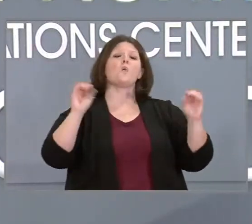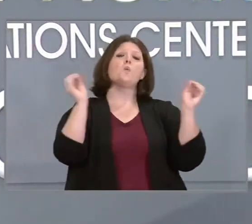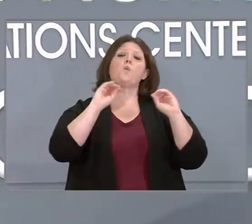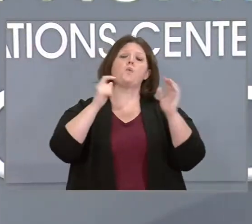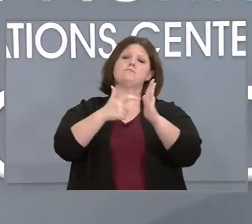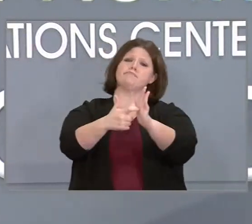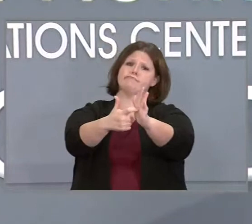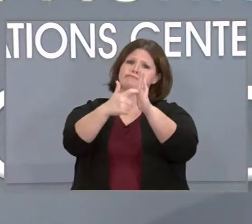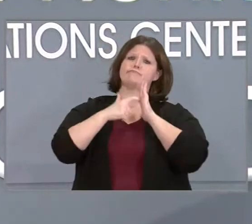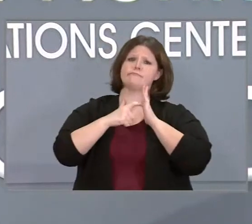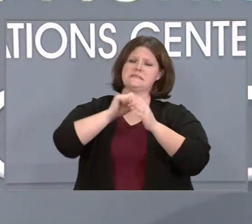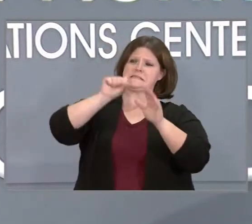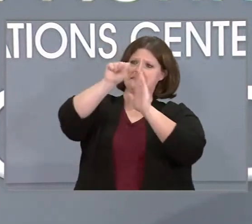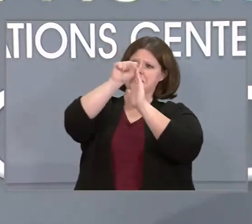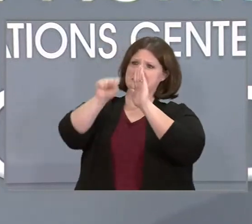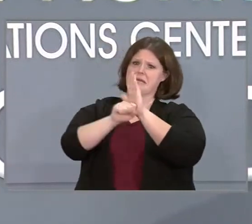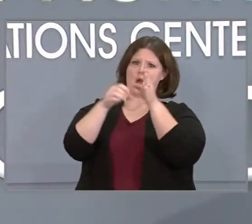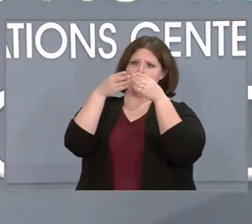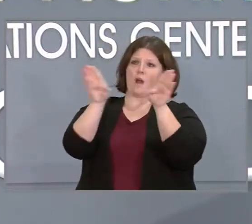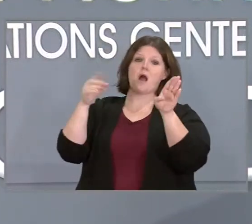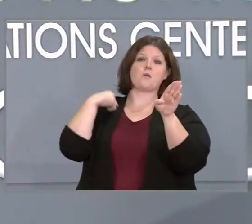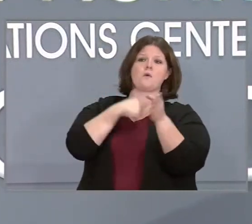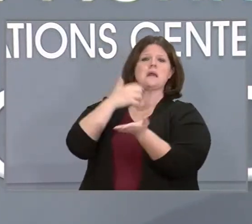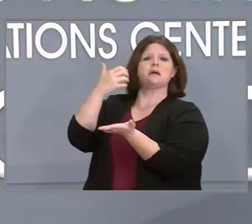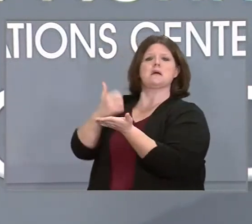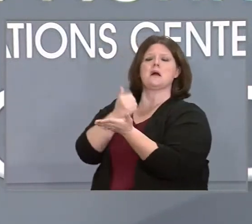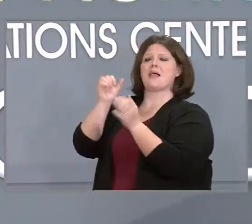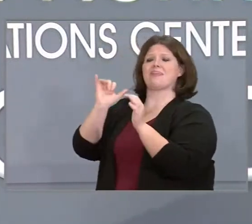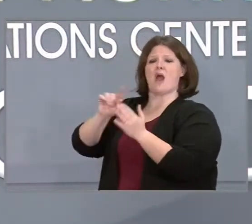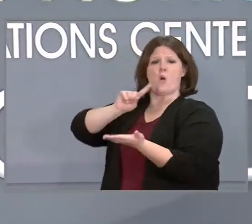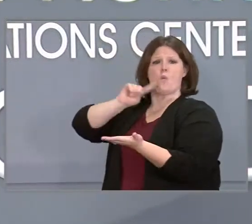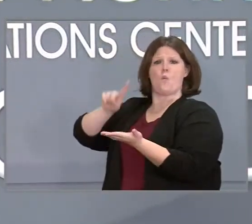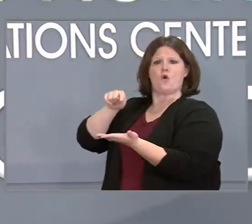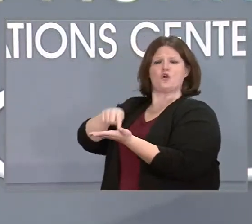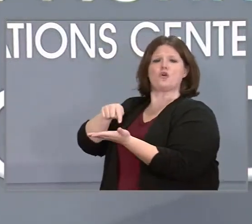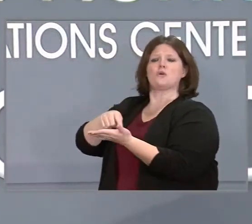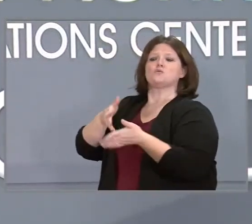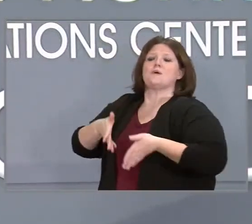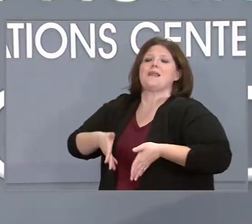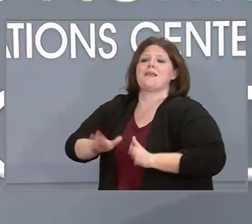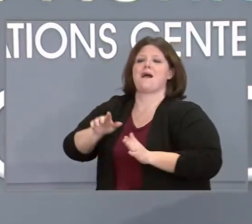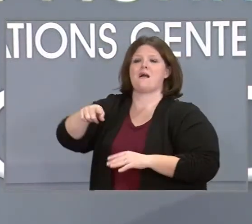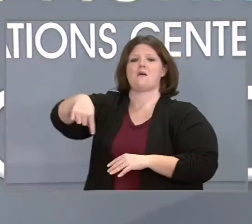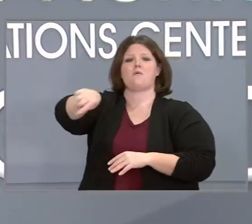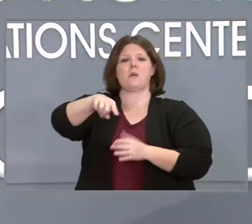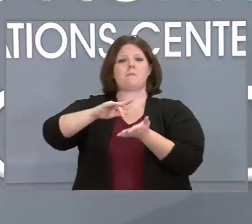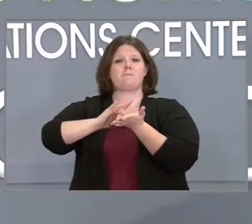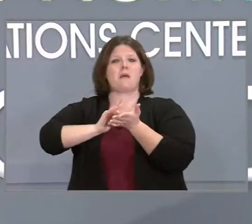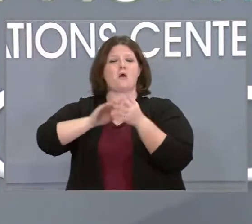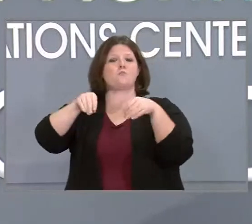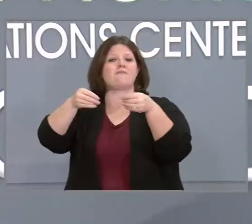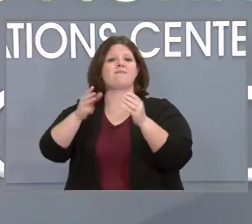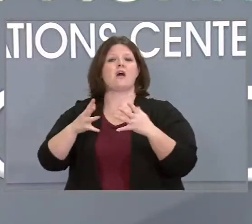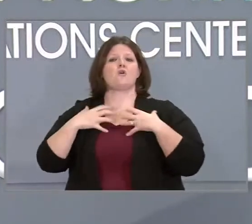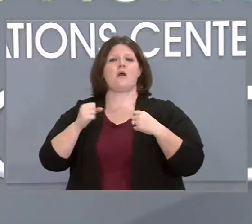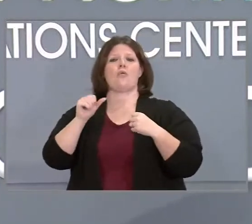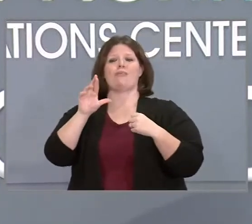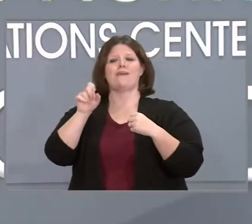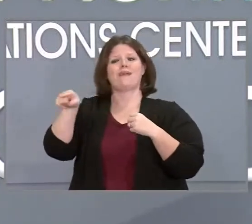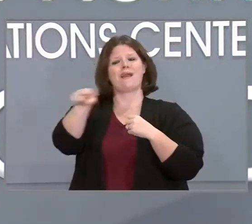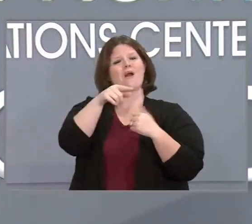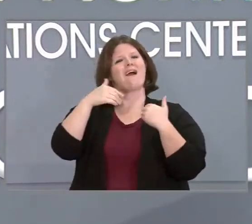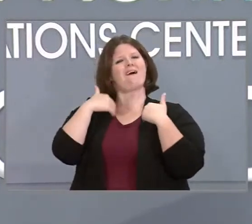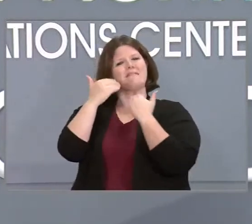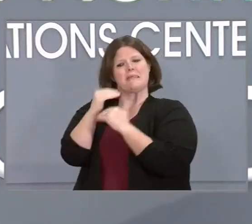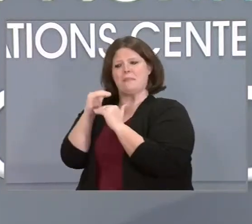still using the emergency order to allow healthcare providers to do things they otherwise could